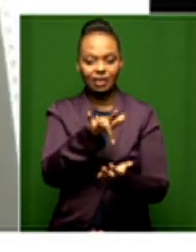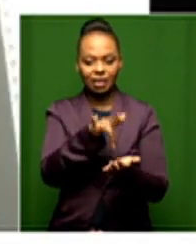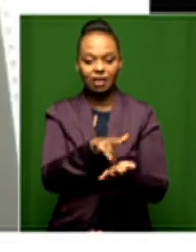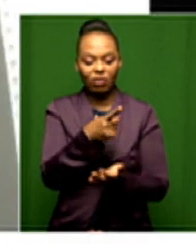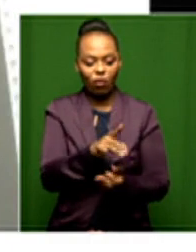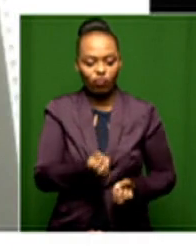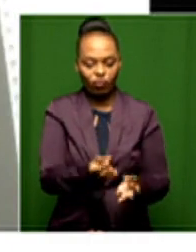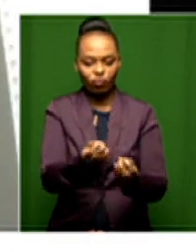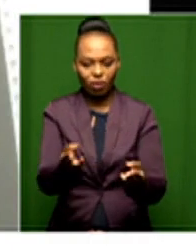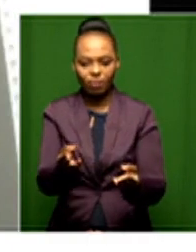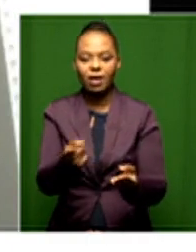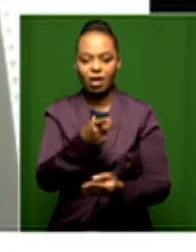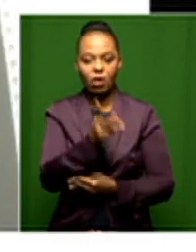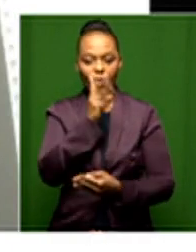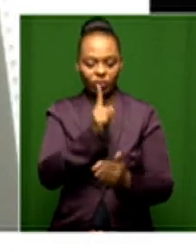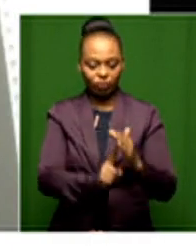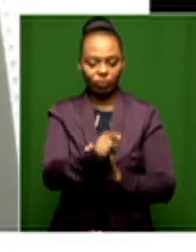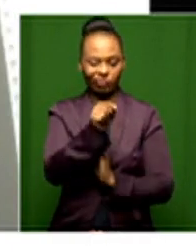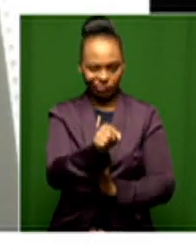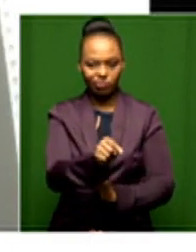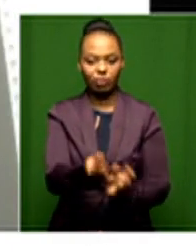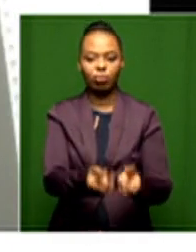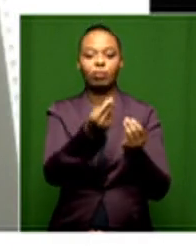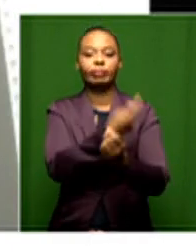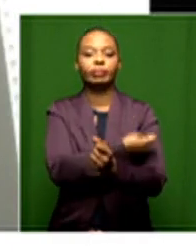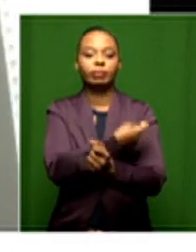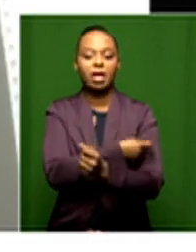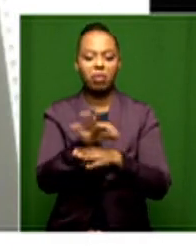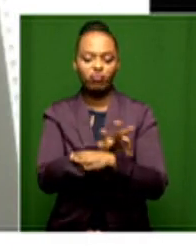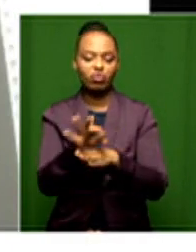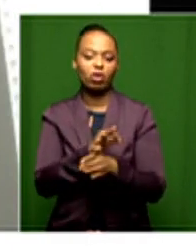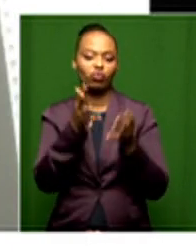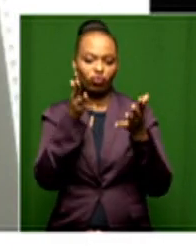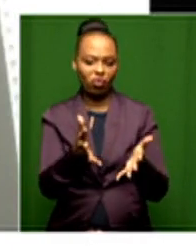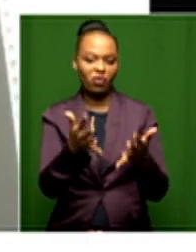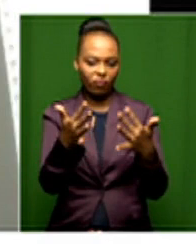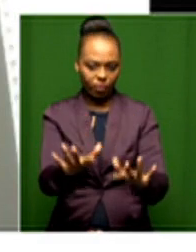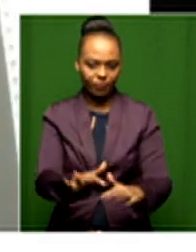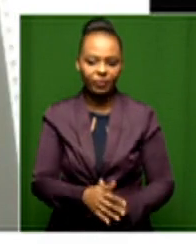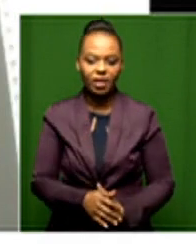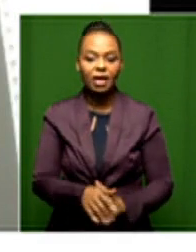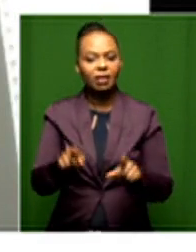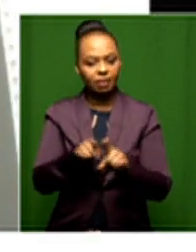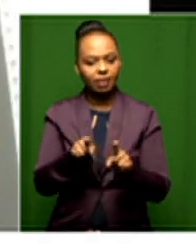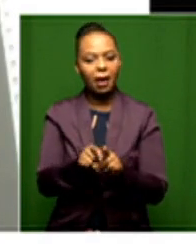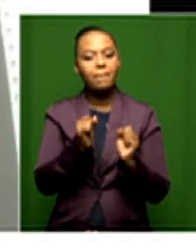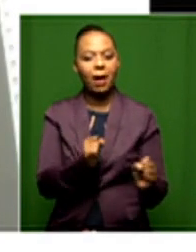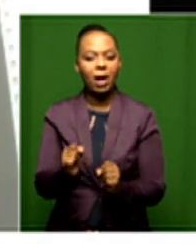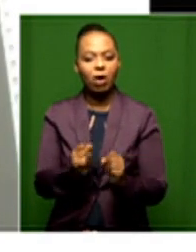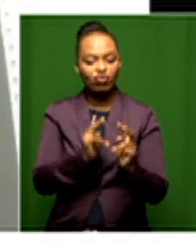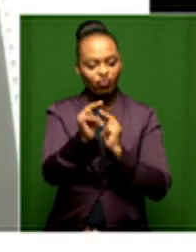think, is being planned as we speak. And there are lots of discussions, and we're involved in some of